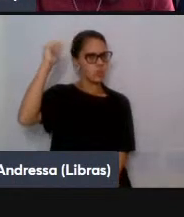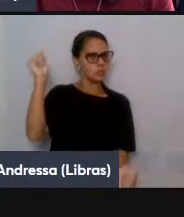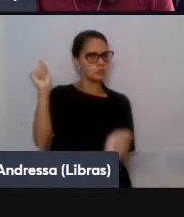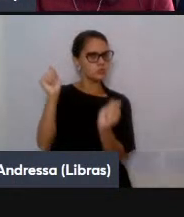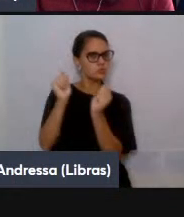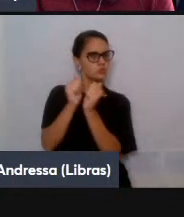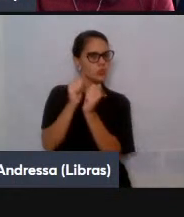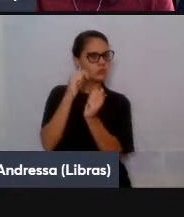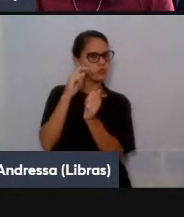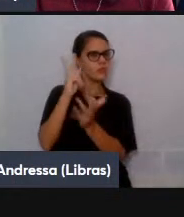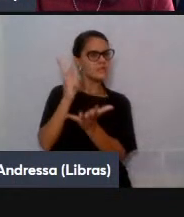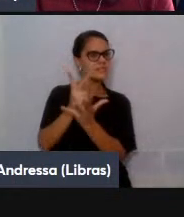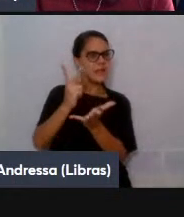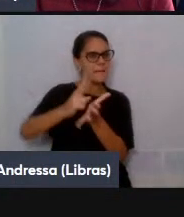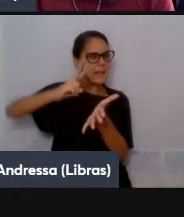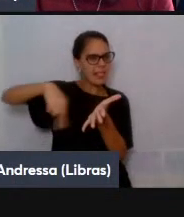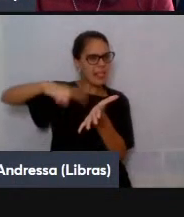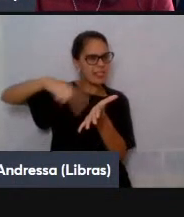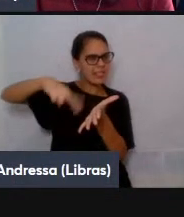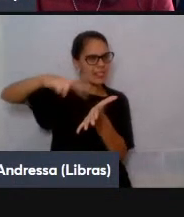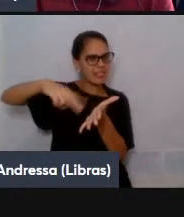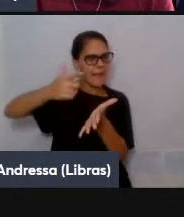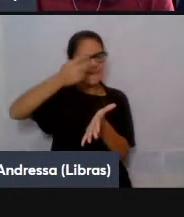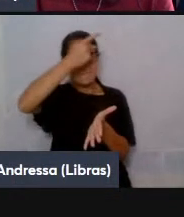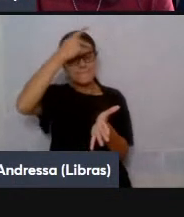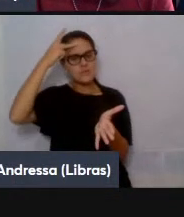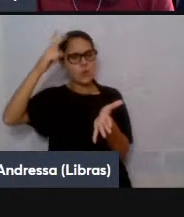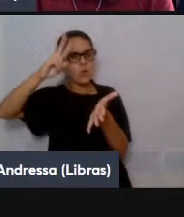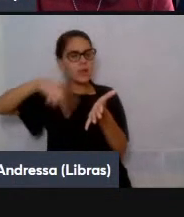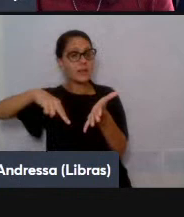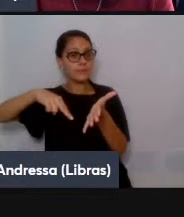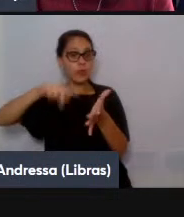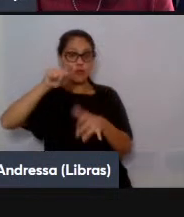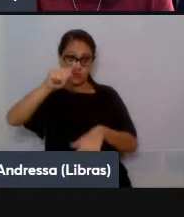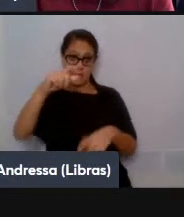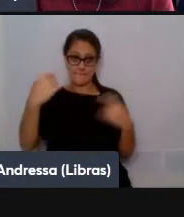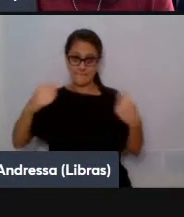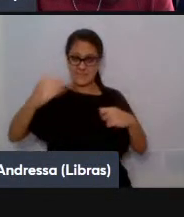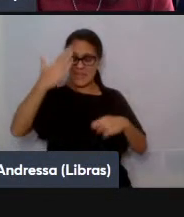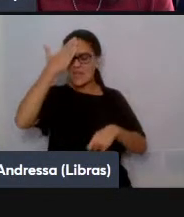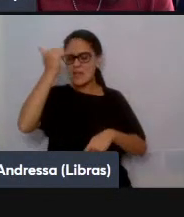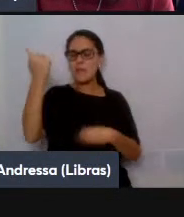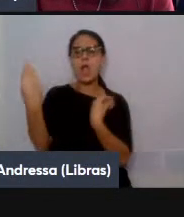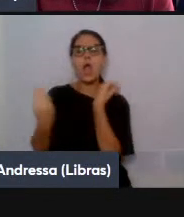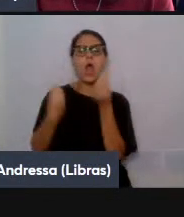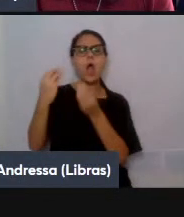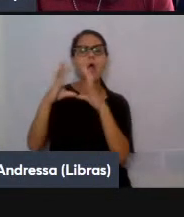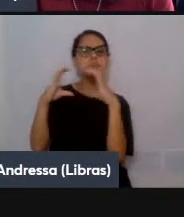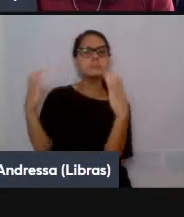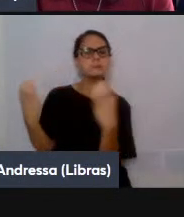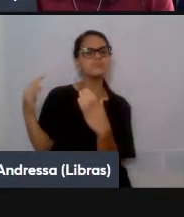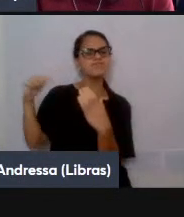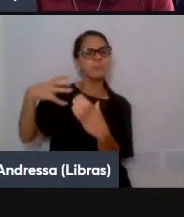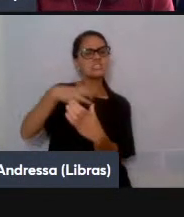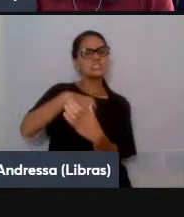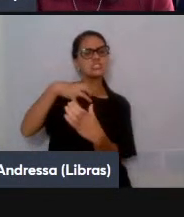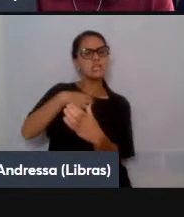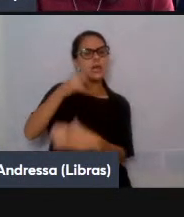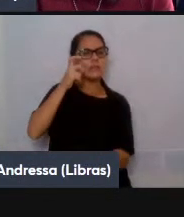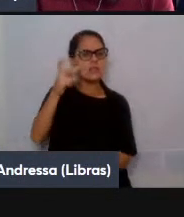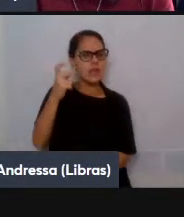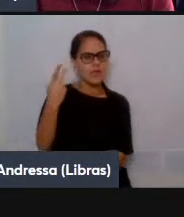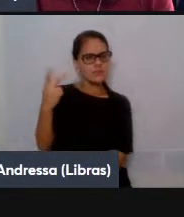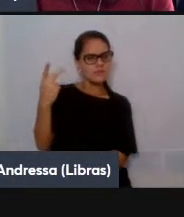se você puder ter uma noção de como essa comunidade é e quais são seus